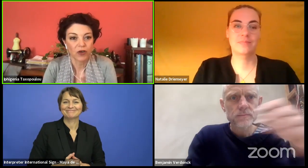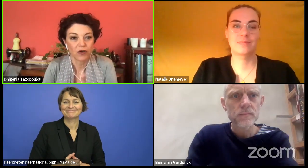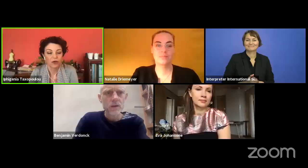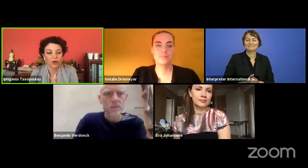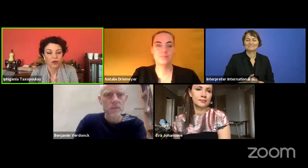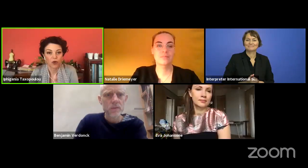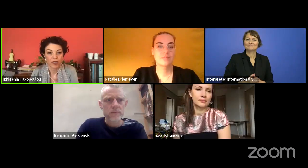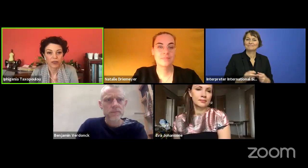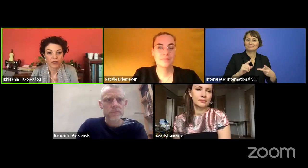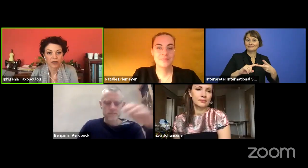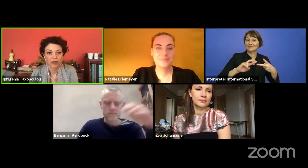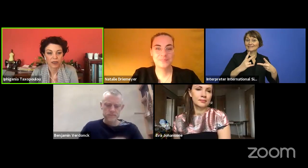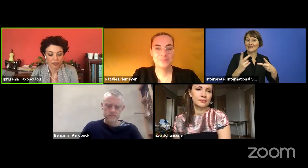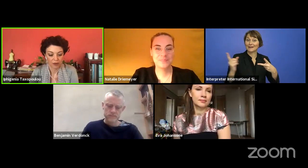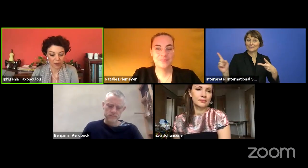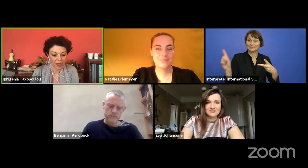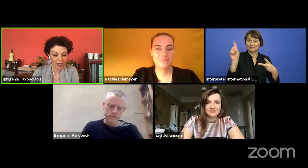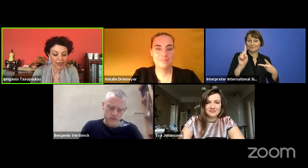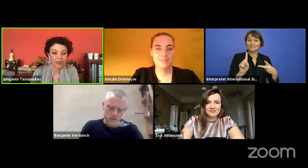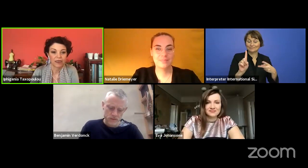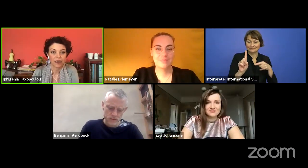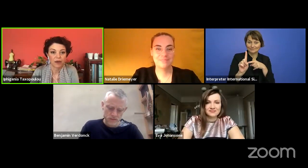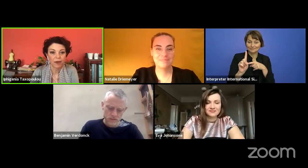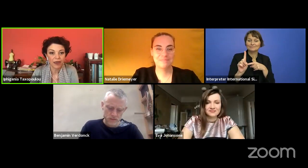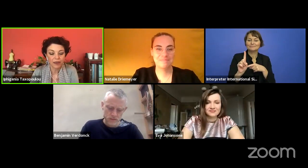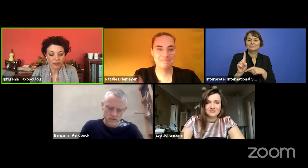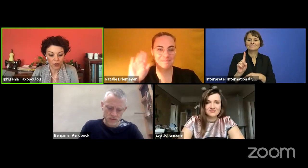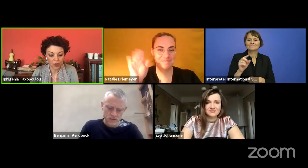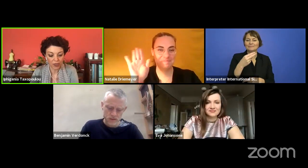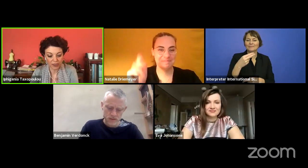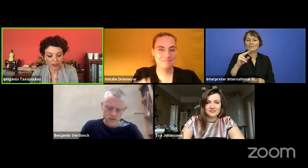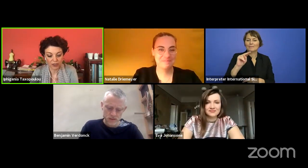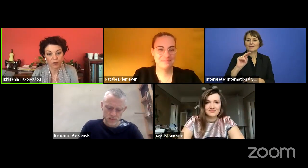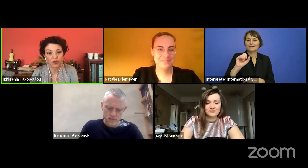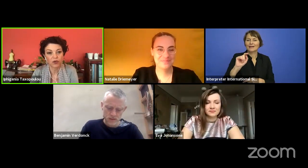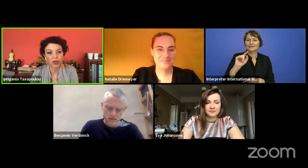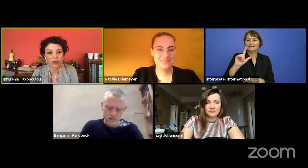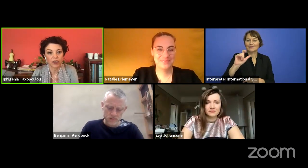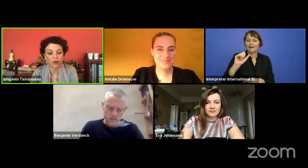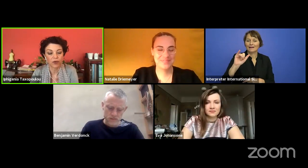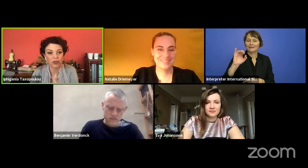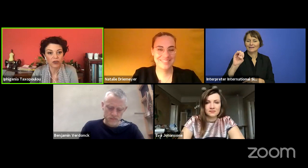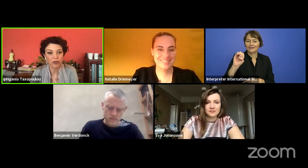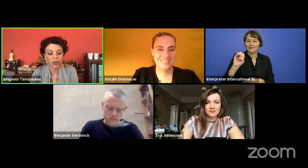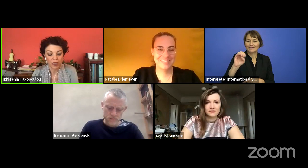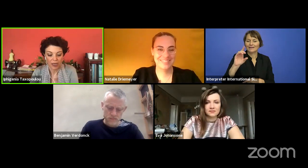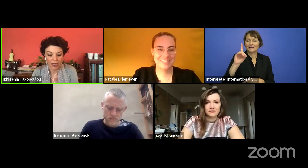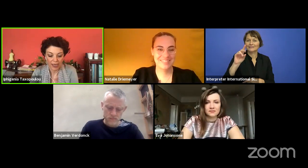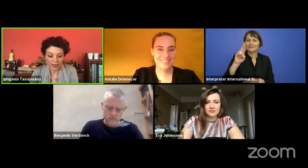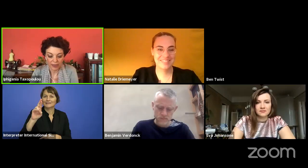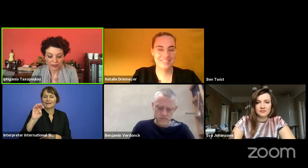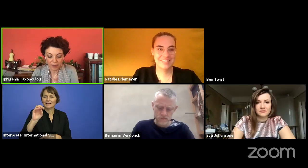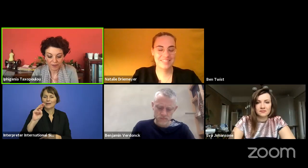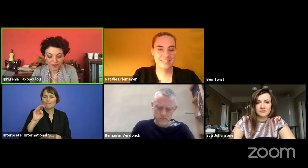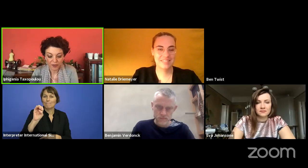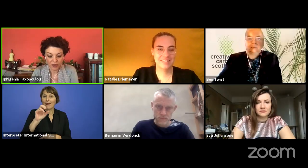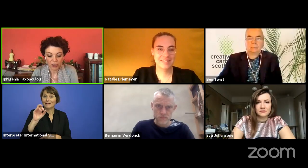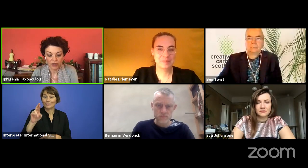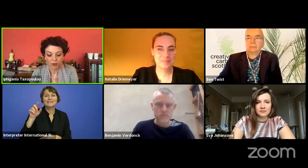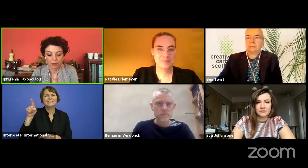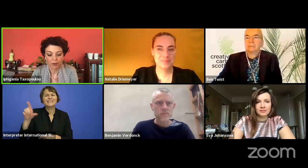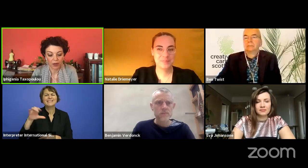Also joined by Natalie Driemeyer, who is a dramaturg and curator. And